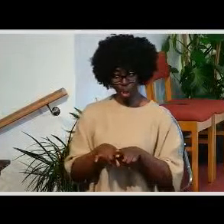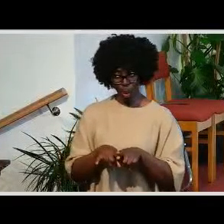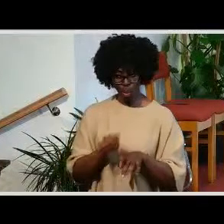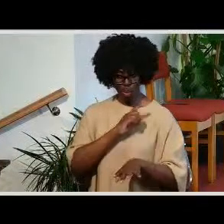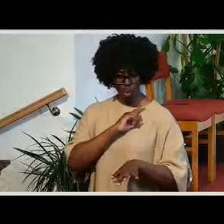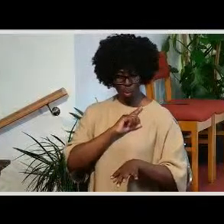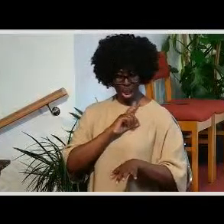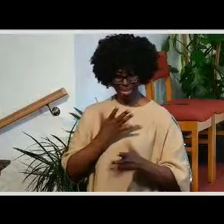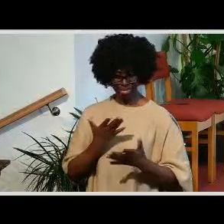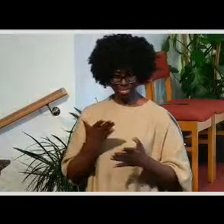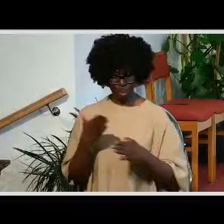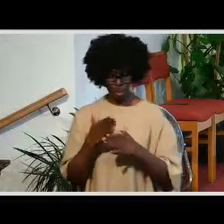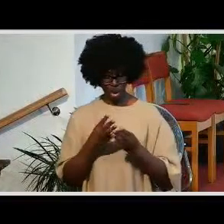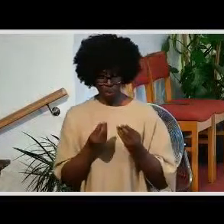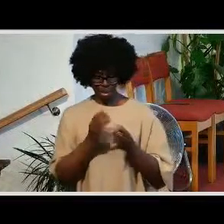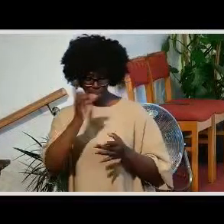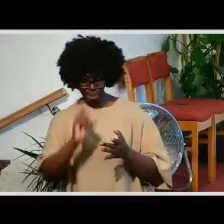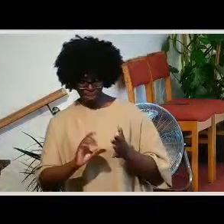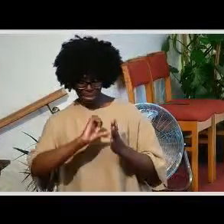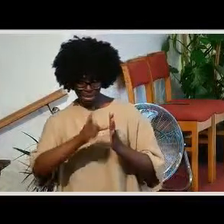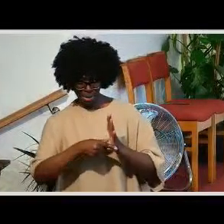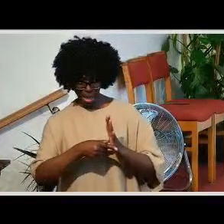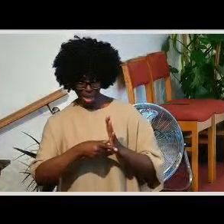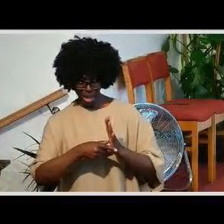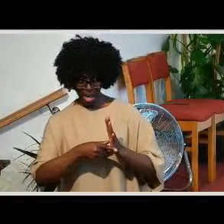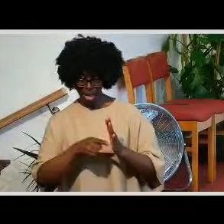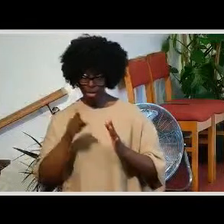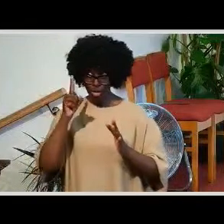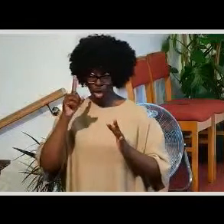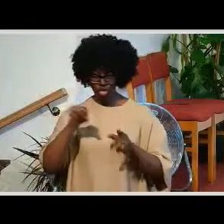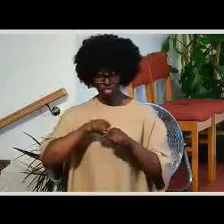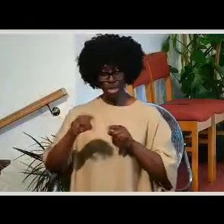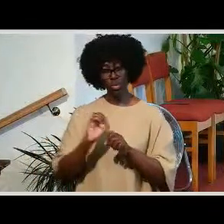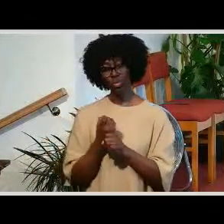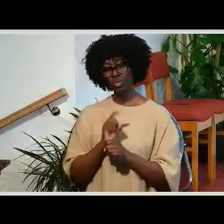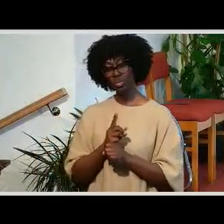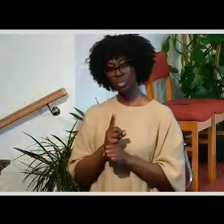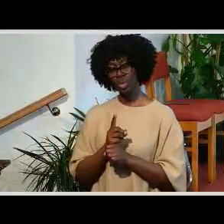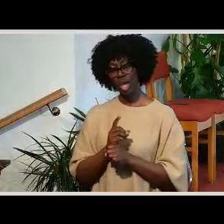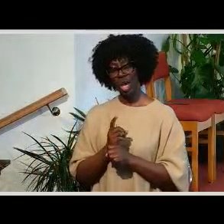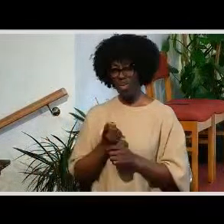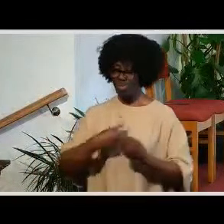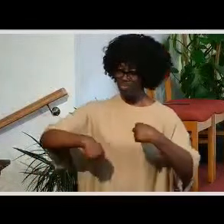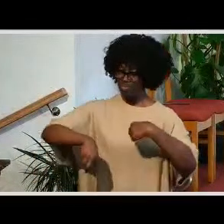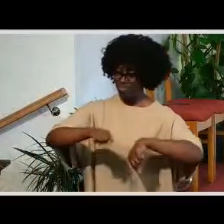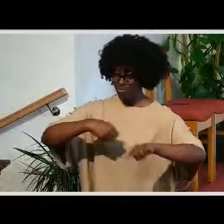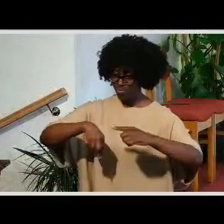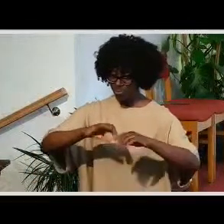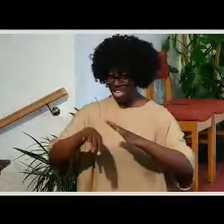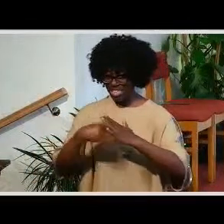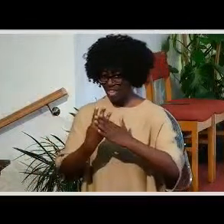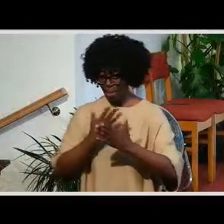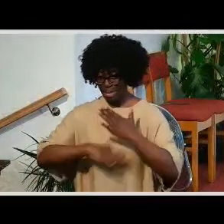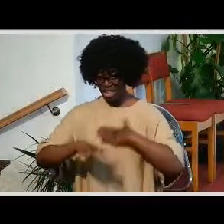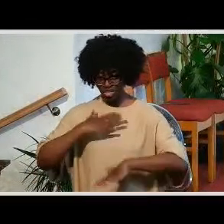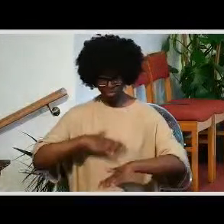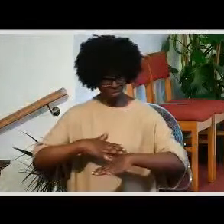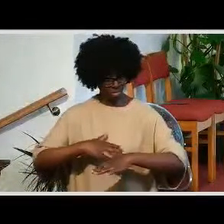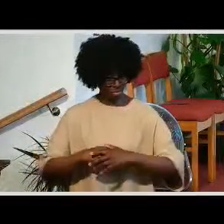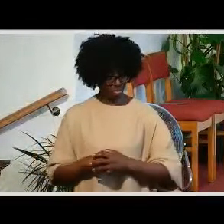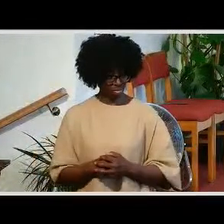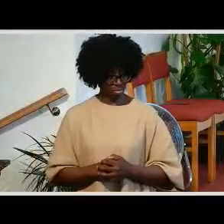patience. He takes us through situations and he sustains us through those situations.